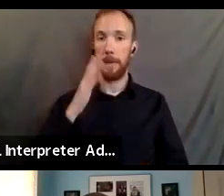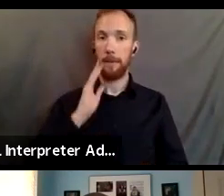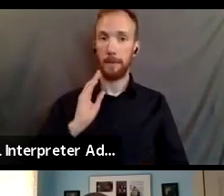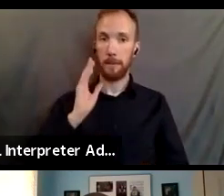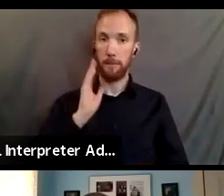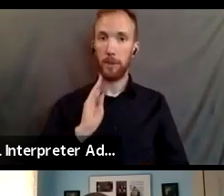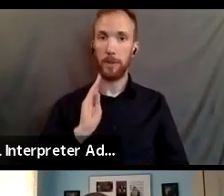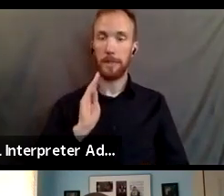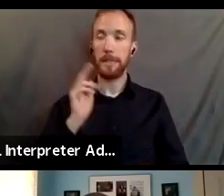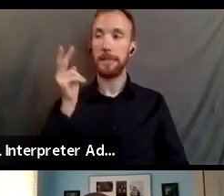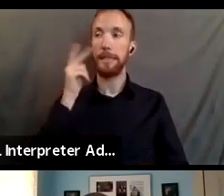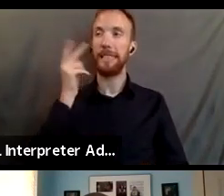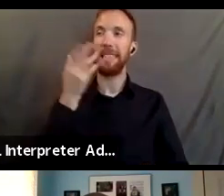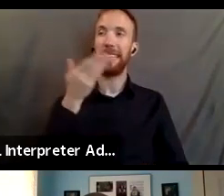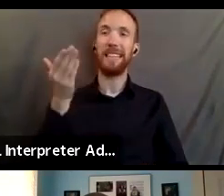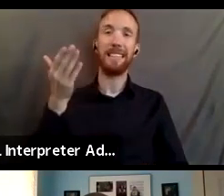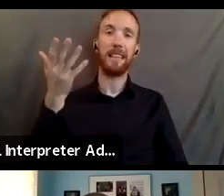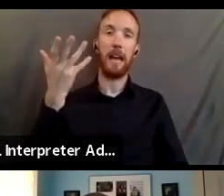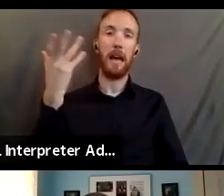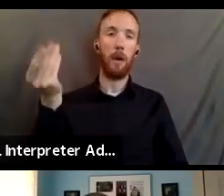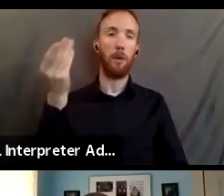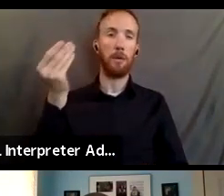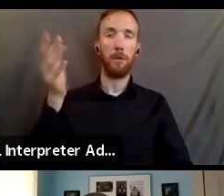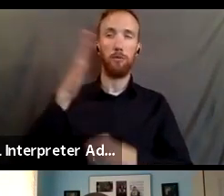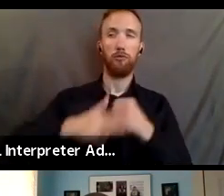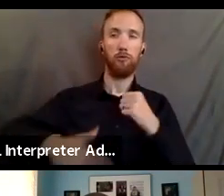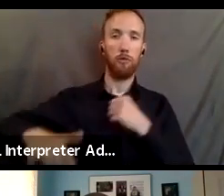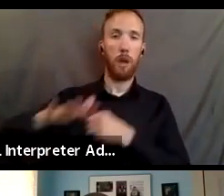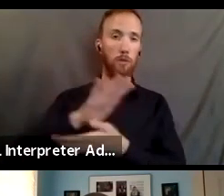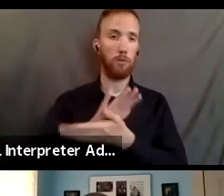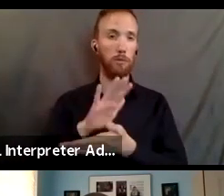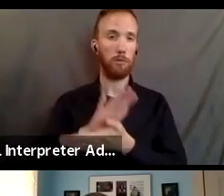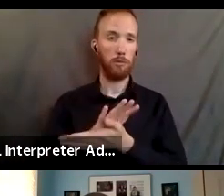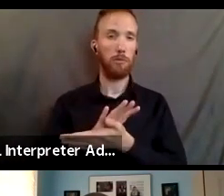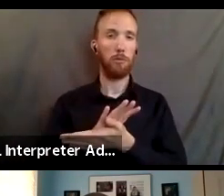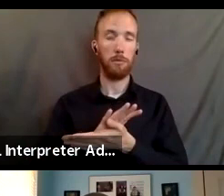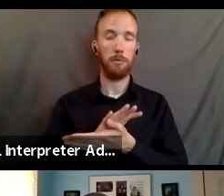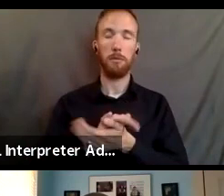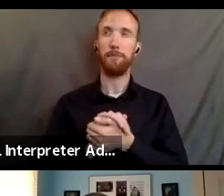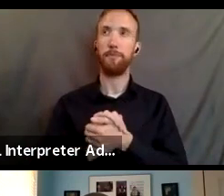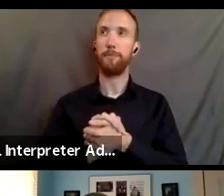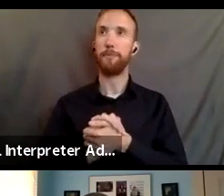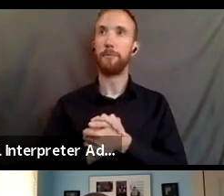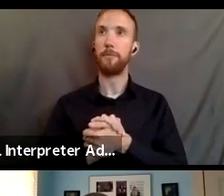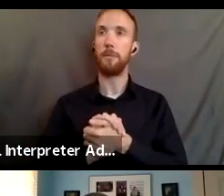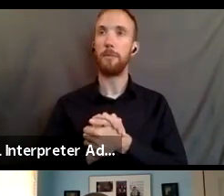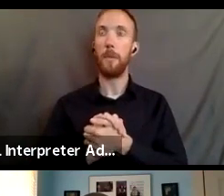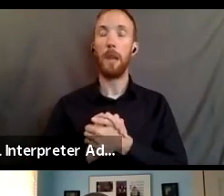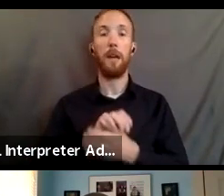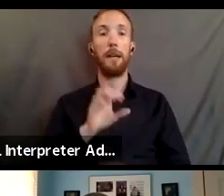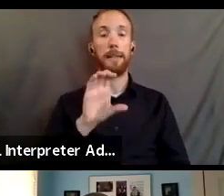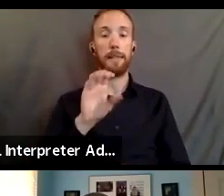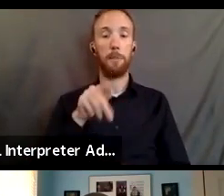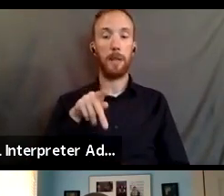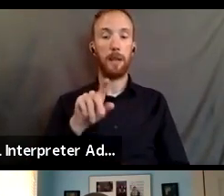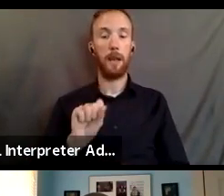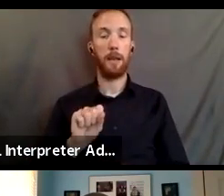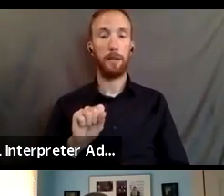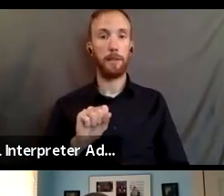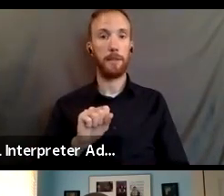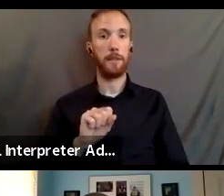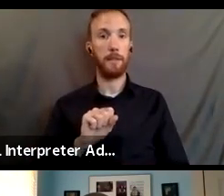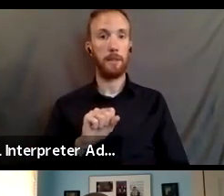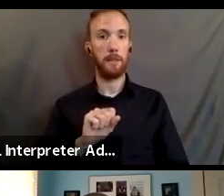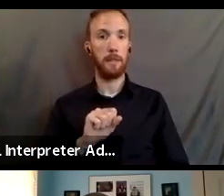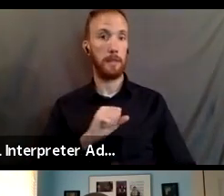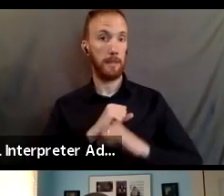outside the schools more than anything and so um and a lot of this um cps security um on